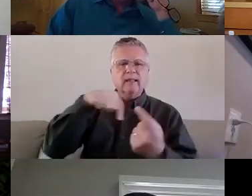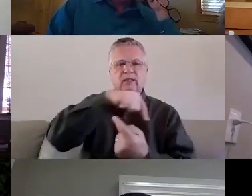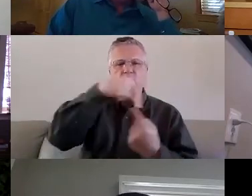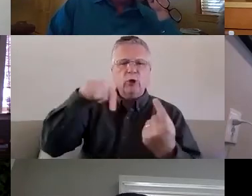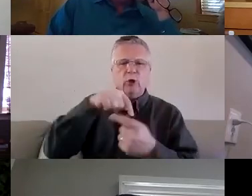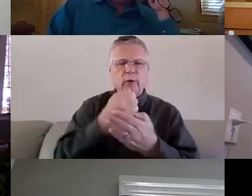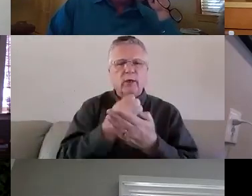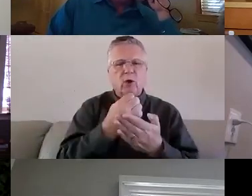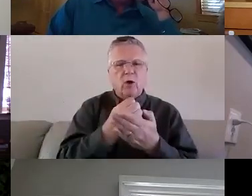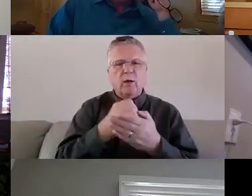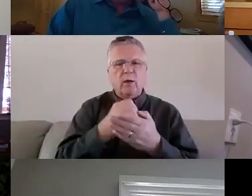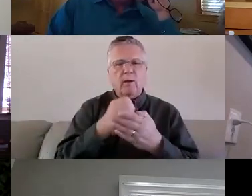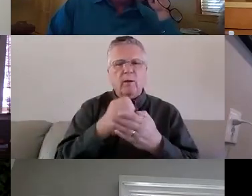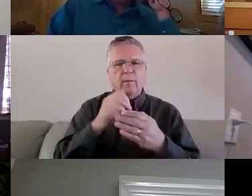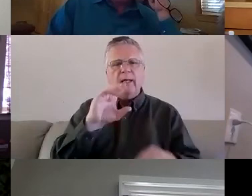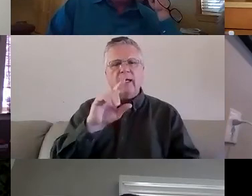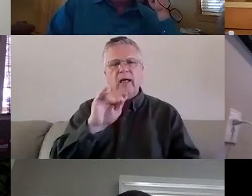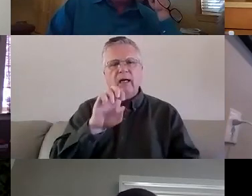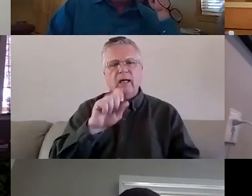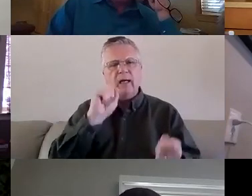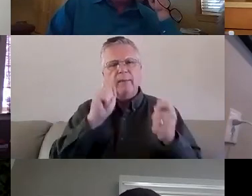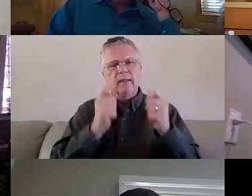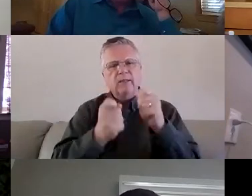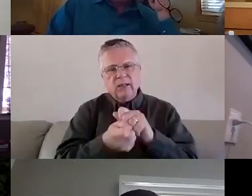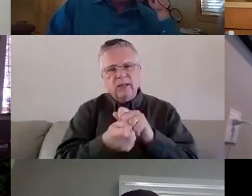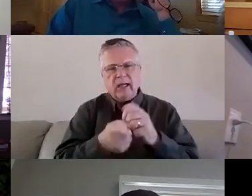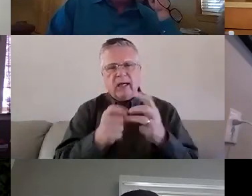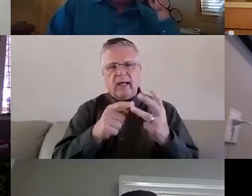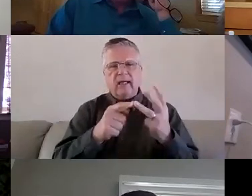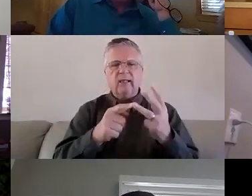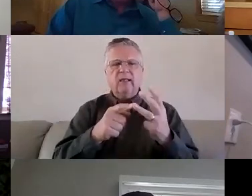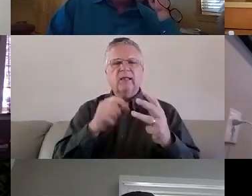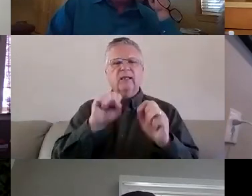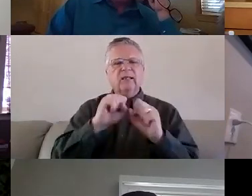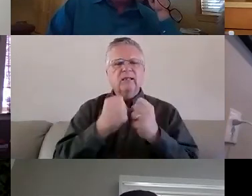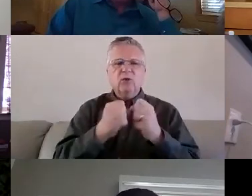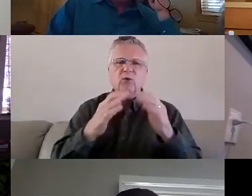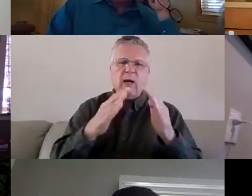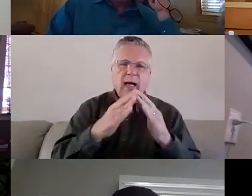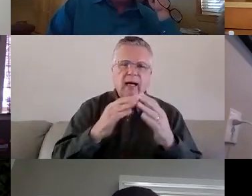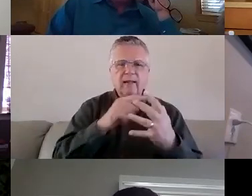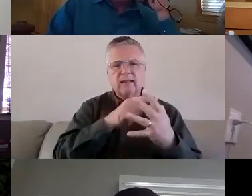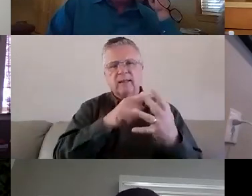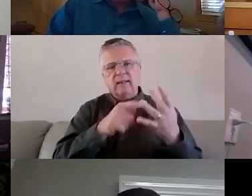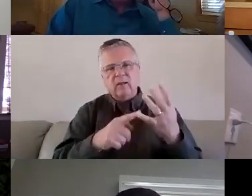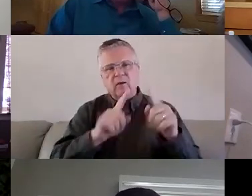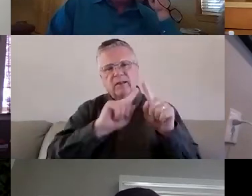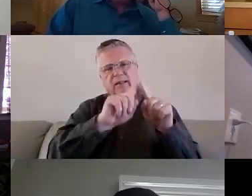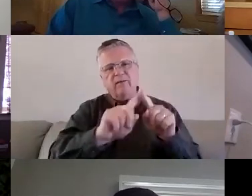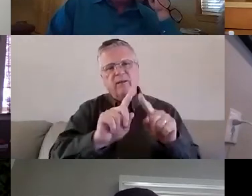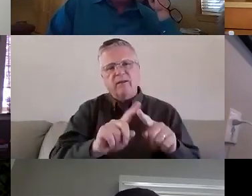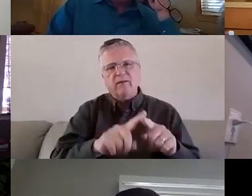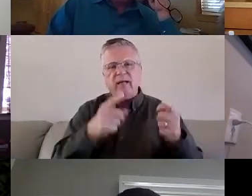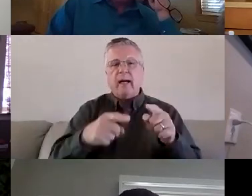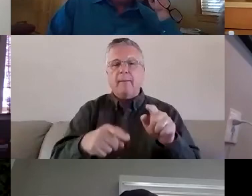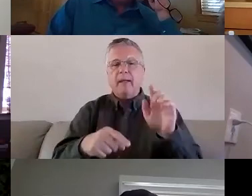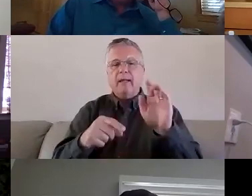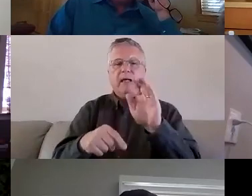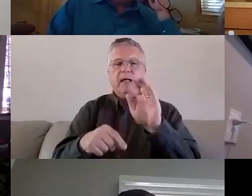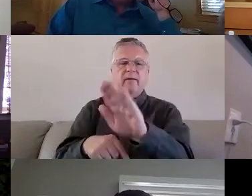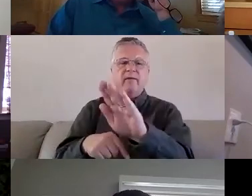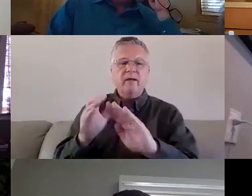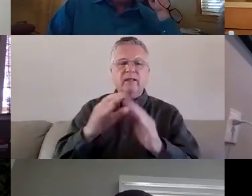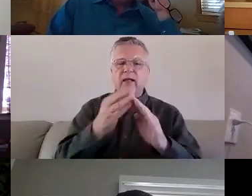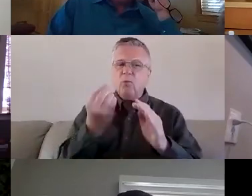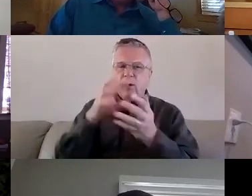looking at climate change. We're looking at social housing. We're looking at all of these different things that are happening in that city and what can we learn from that city